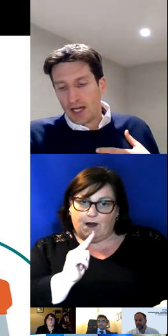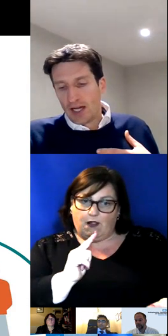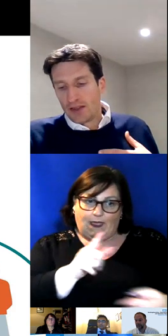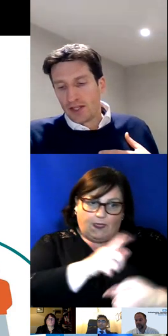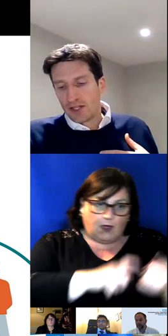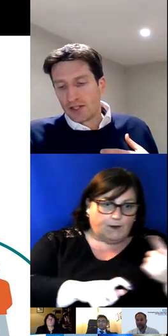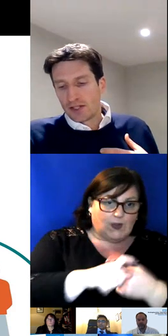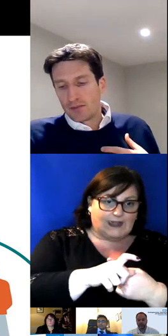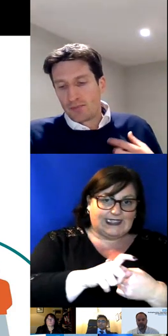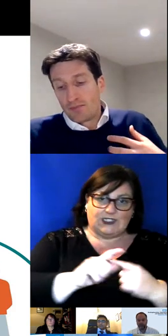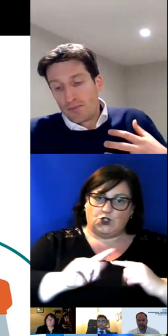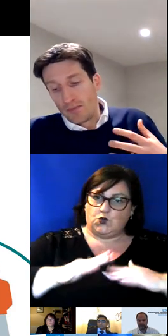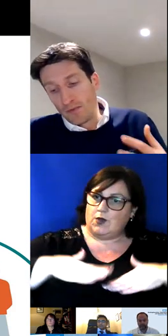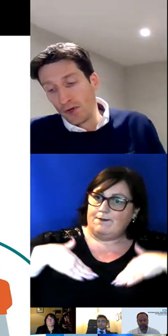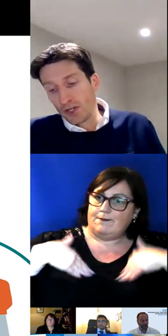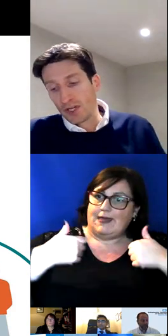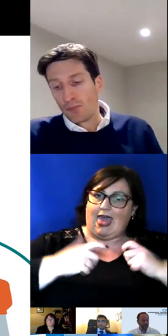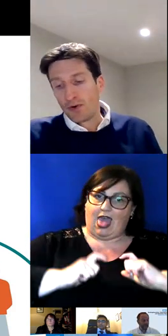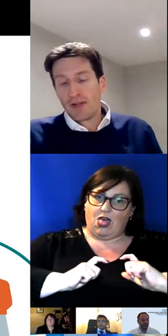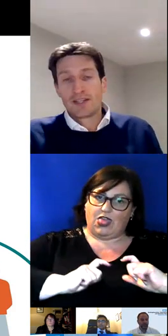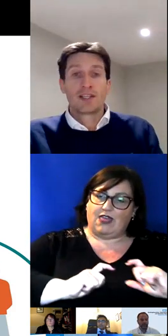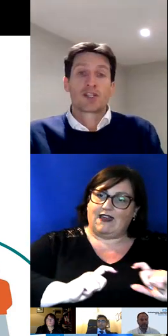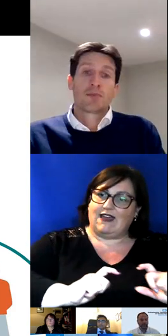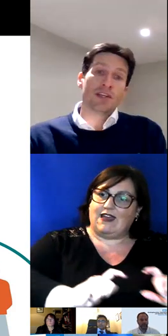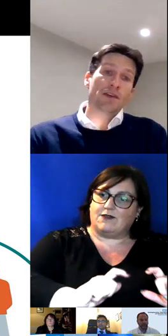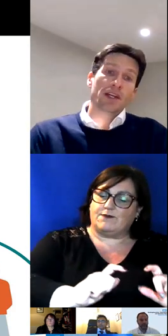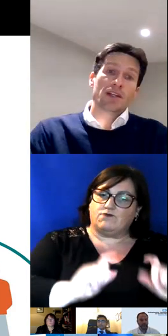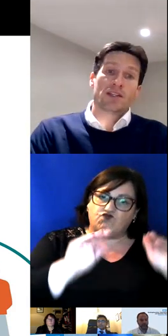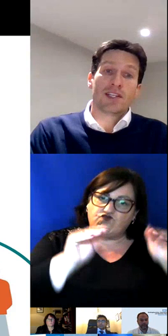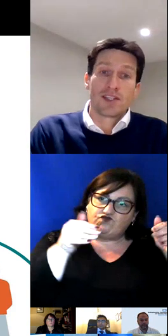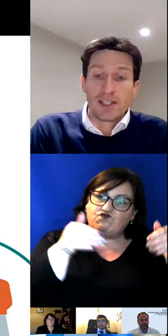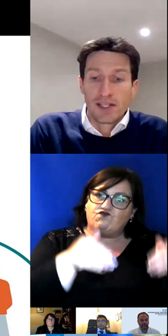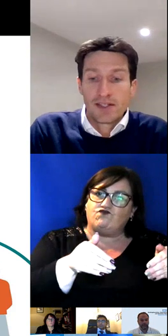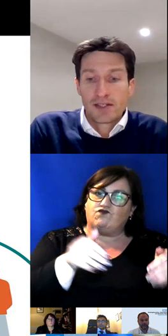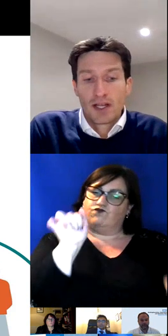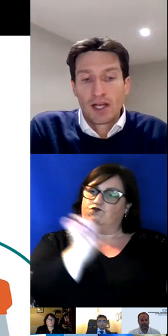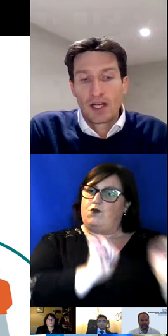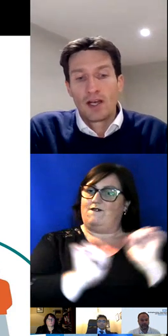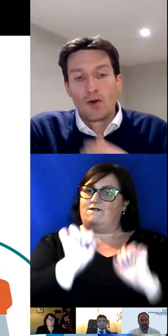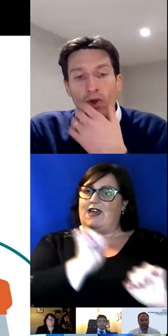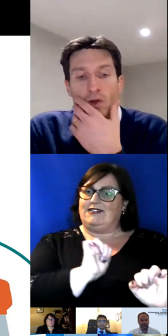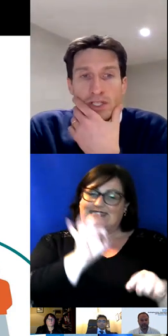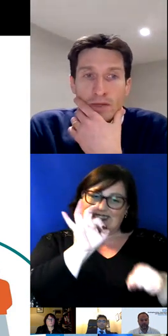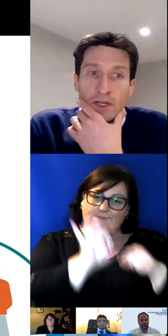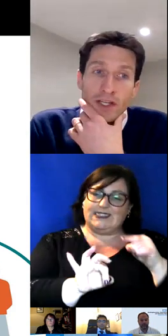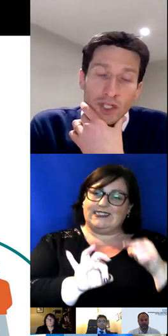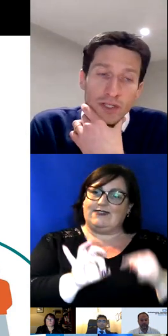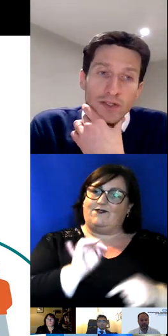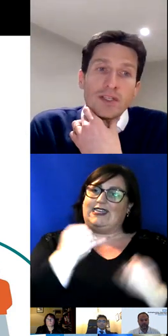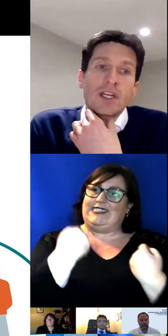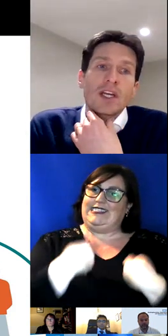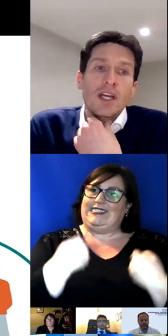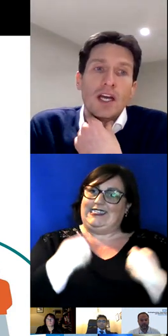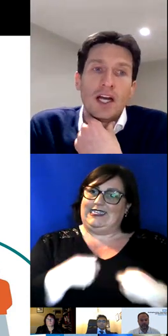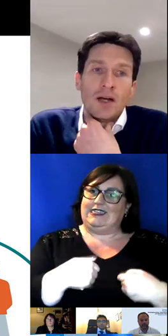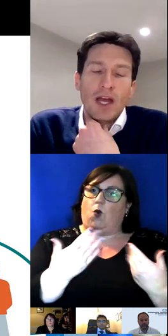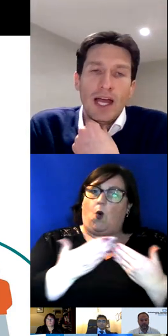And this is focusing on preventing specific diseases or long-term